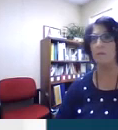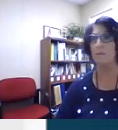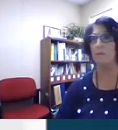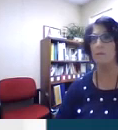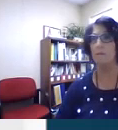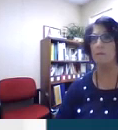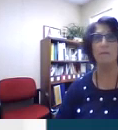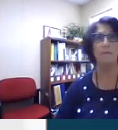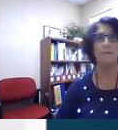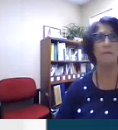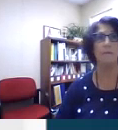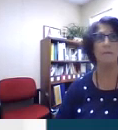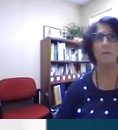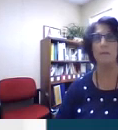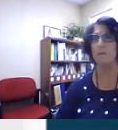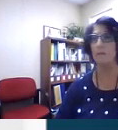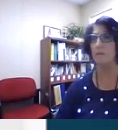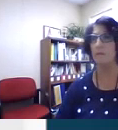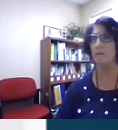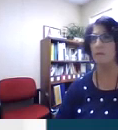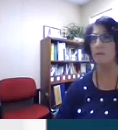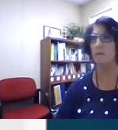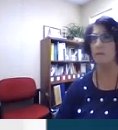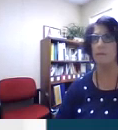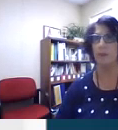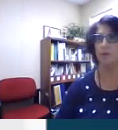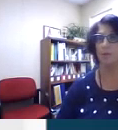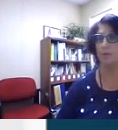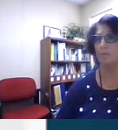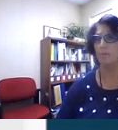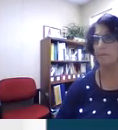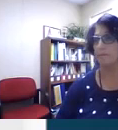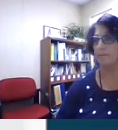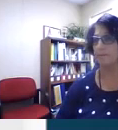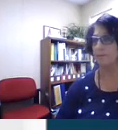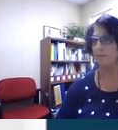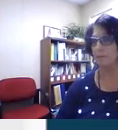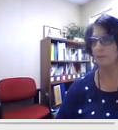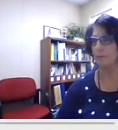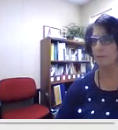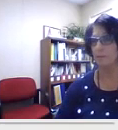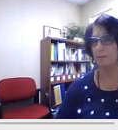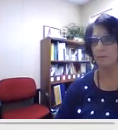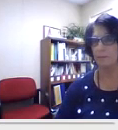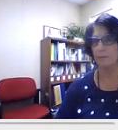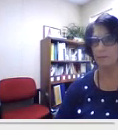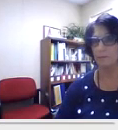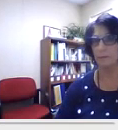and Williamson, and it was an advertising marketing scheme that was going to be conducted for Northern California.